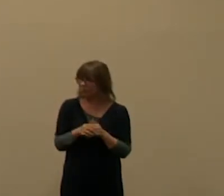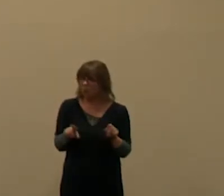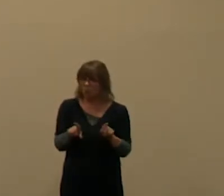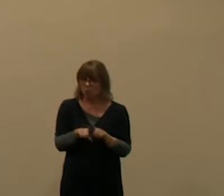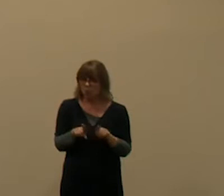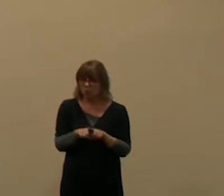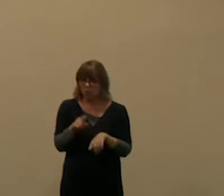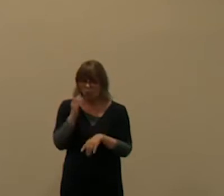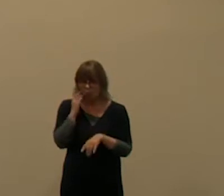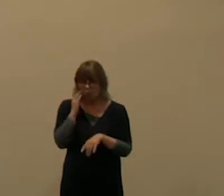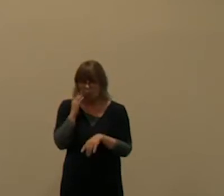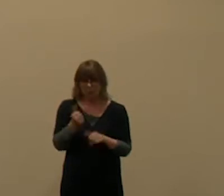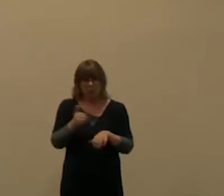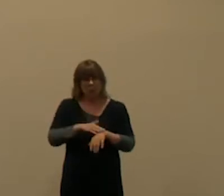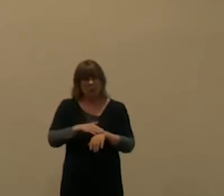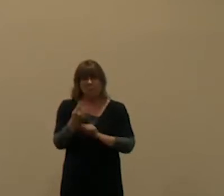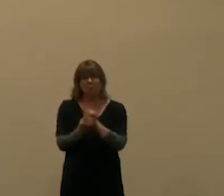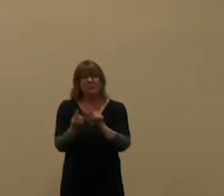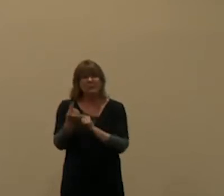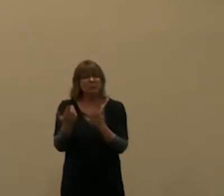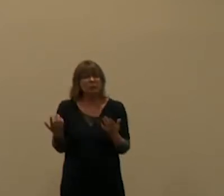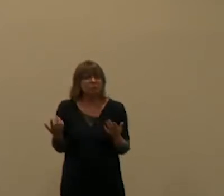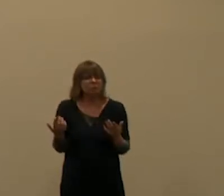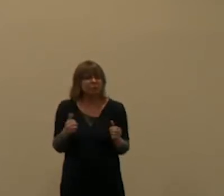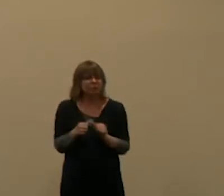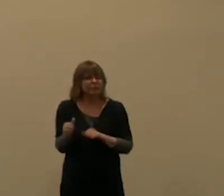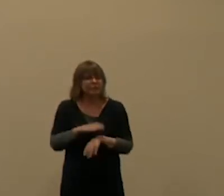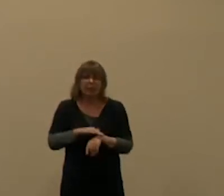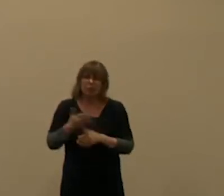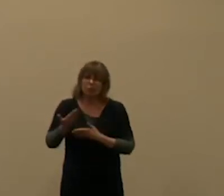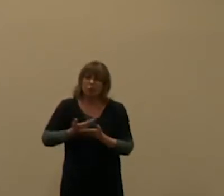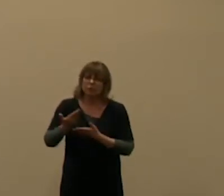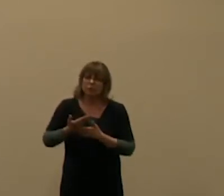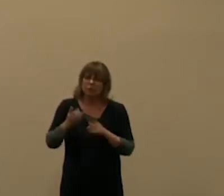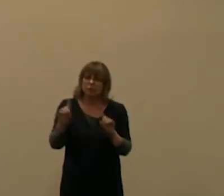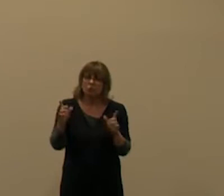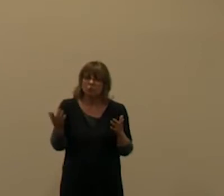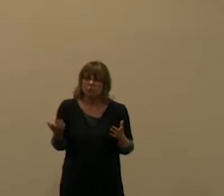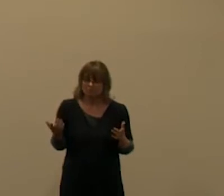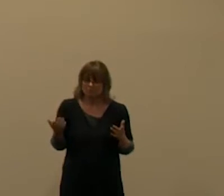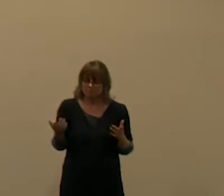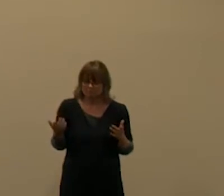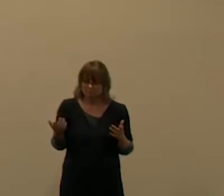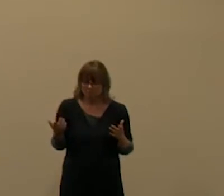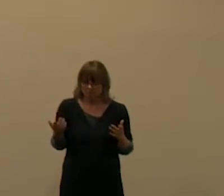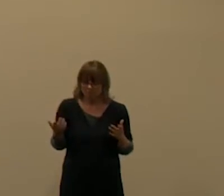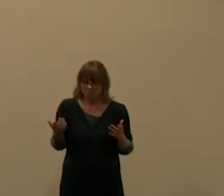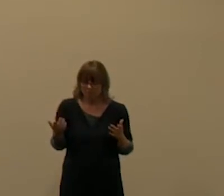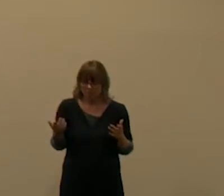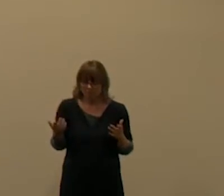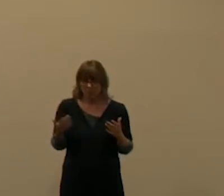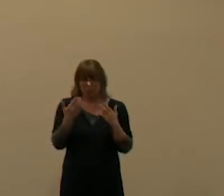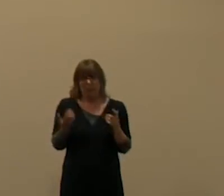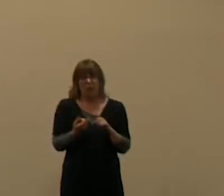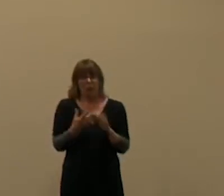Also, when is a good time to meet? When is a good time to have a conversation? We're bringing kids to school